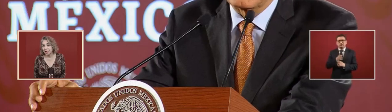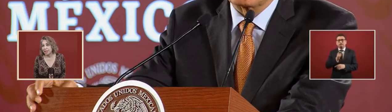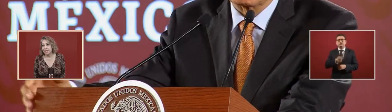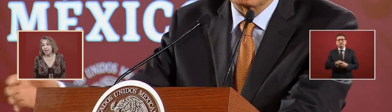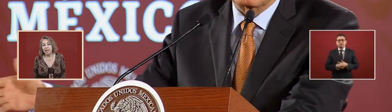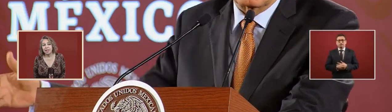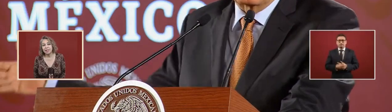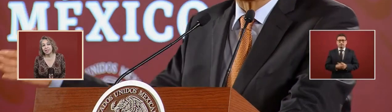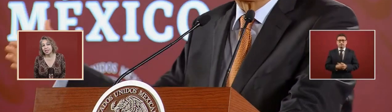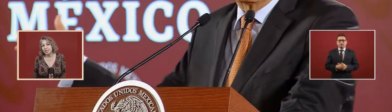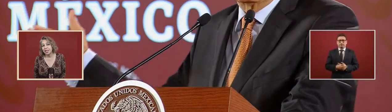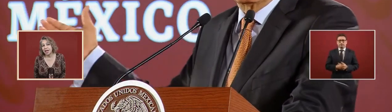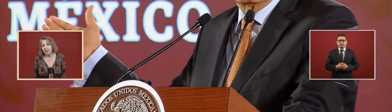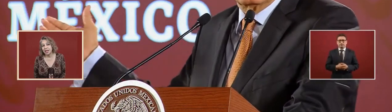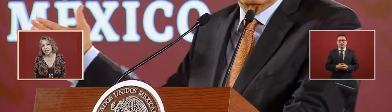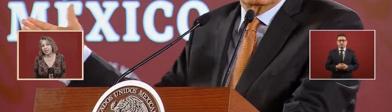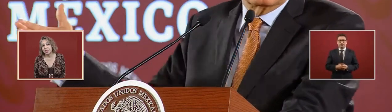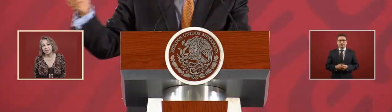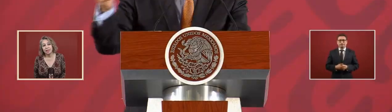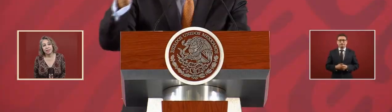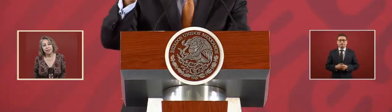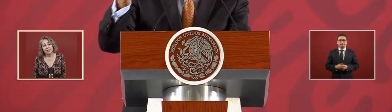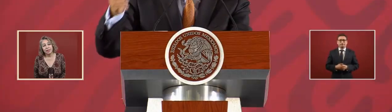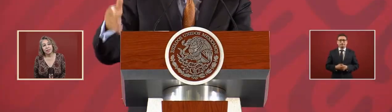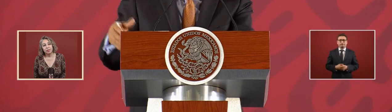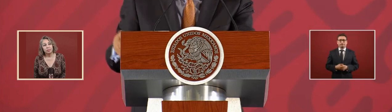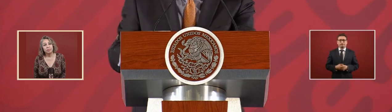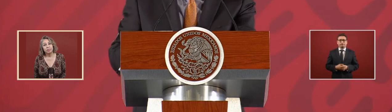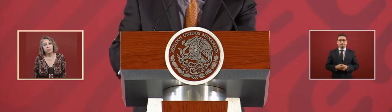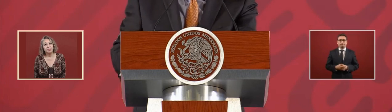mercantilistic en el sentido de que in the sense that it